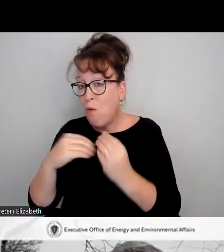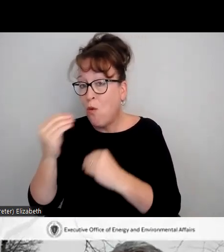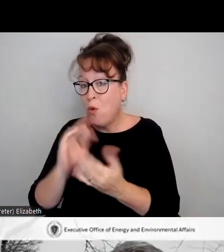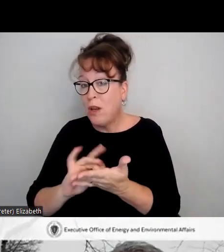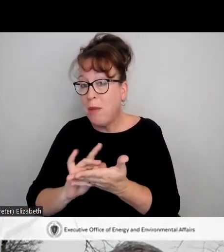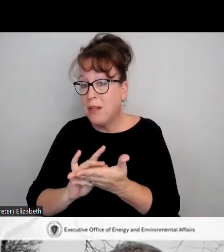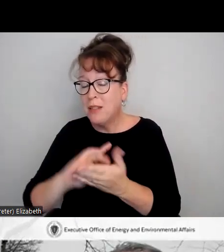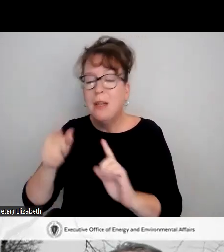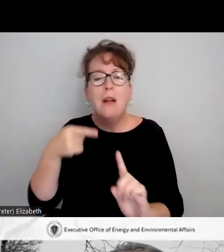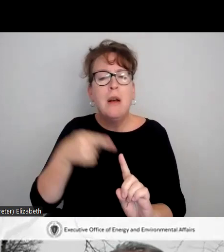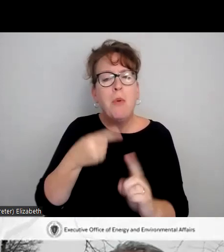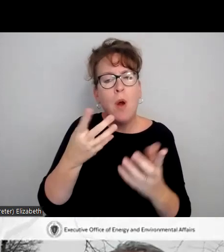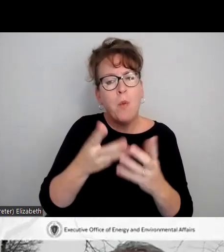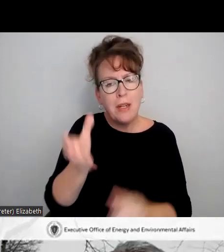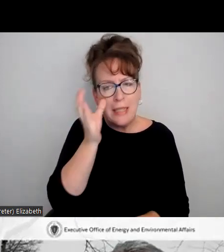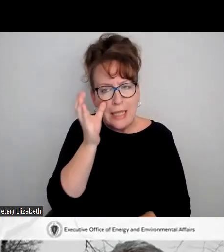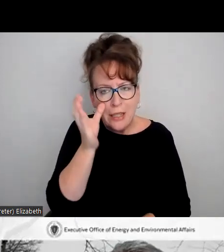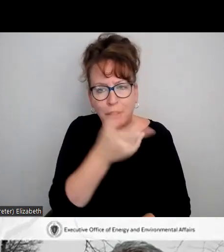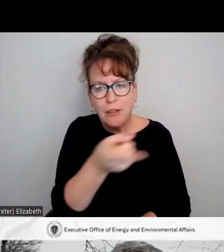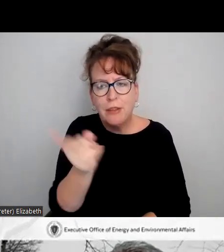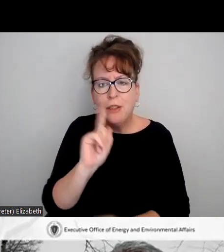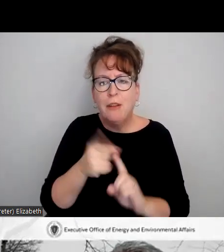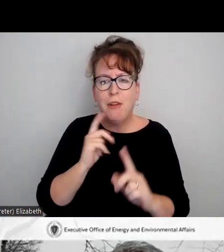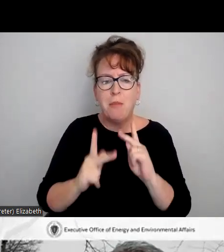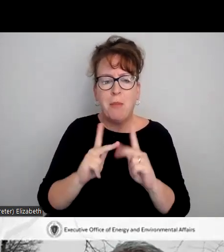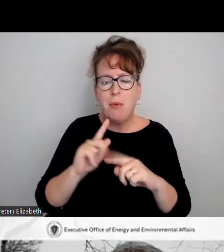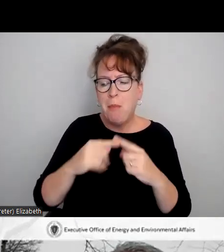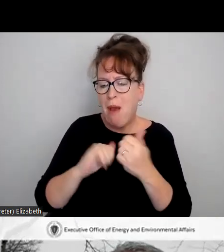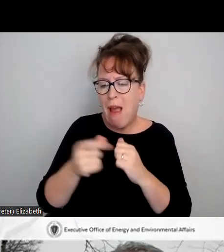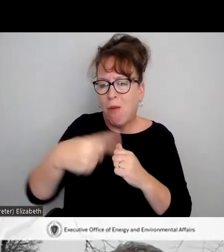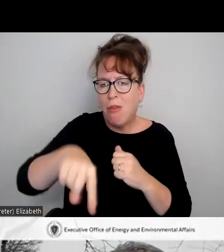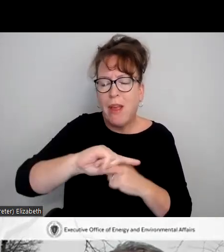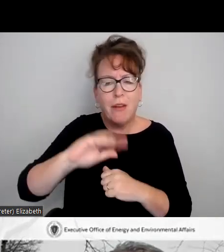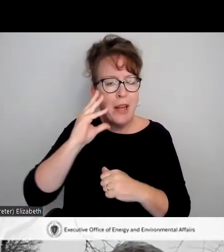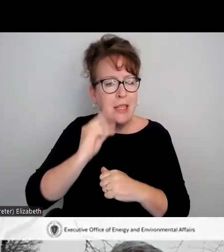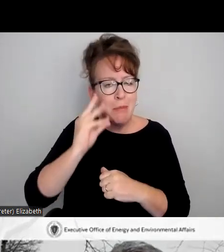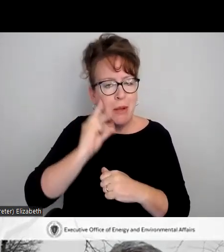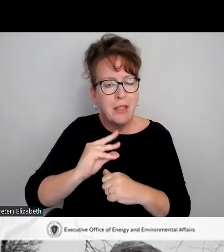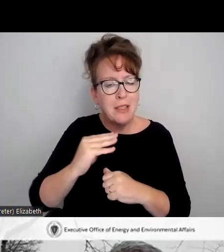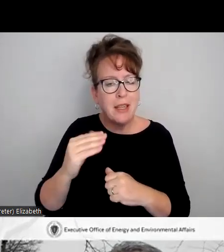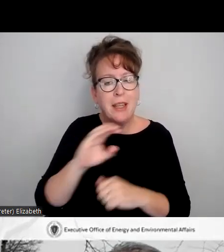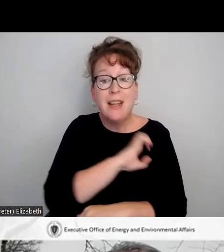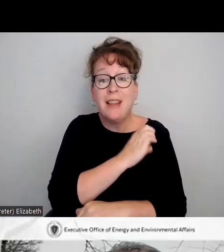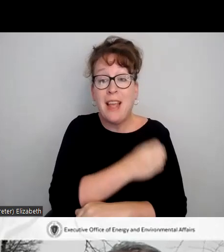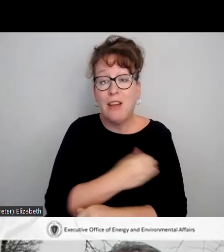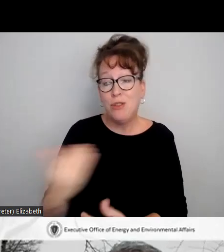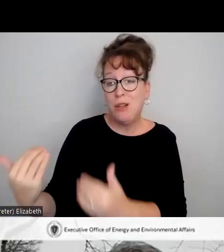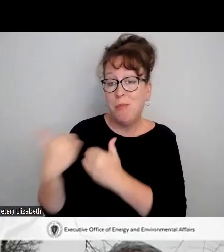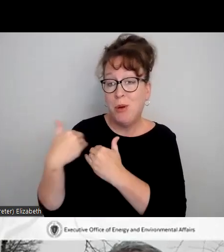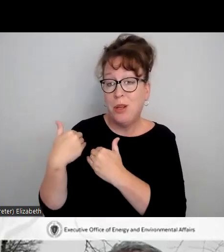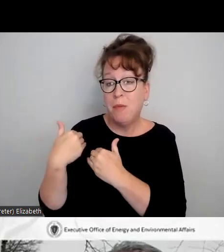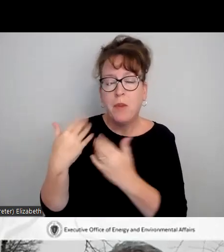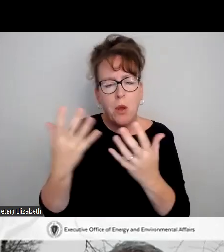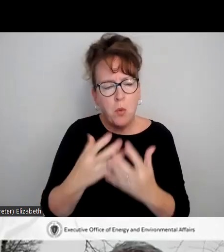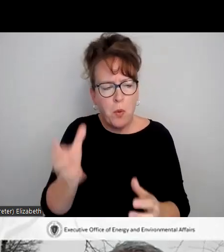from people about how they are experiencing the energy burden. We want to hear from a lot of voices. We are